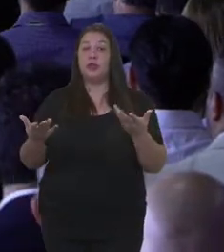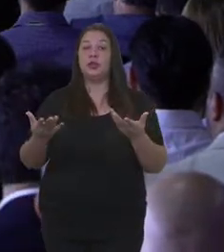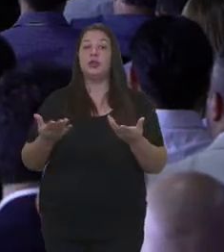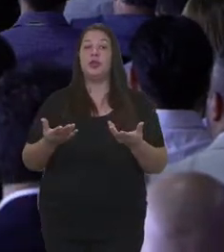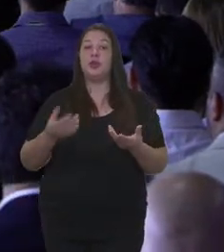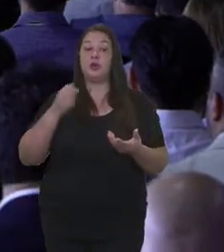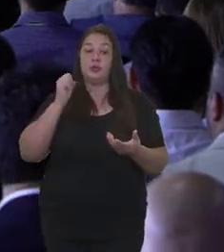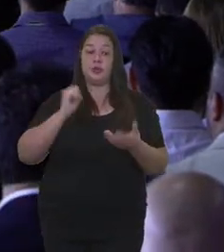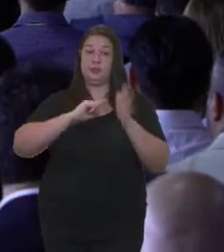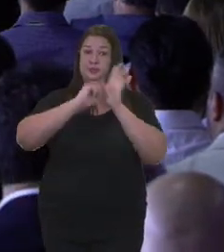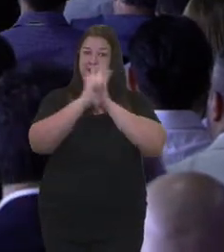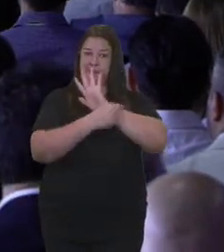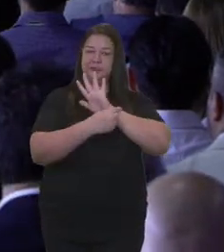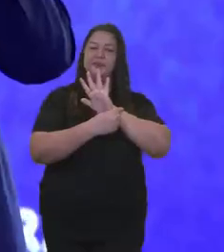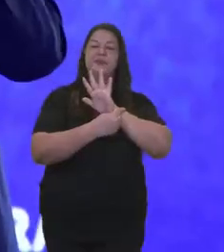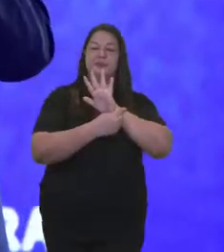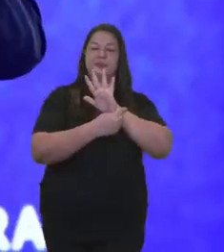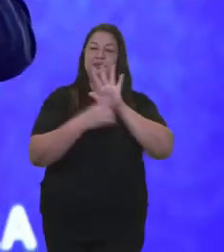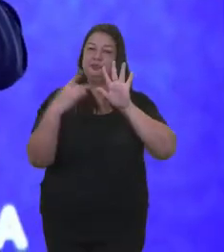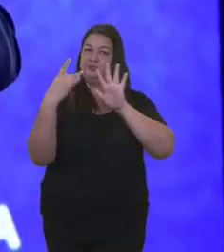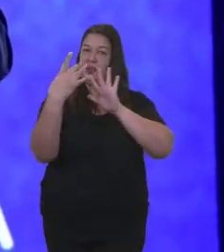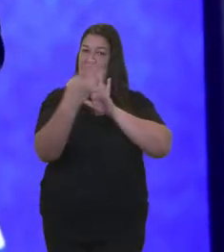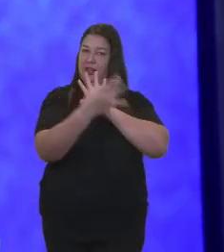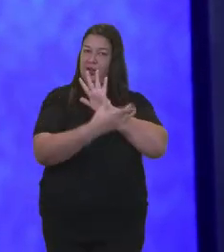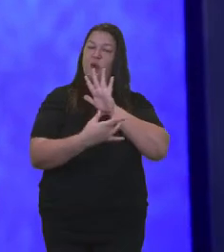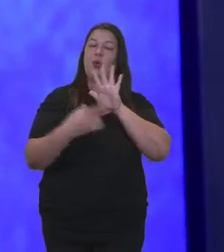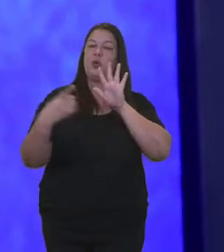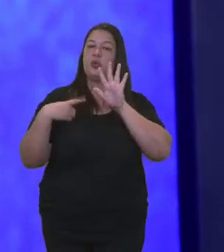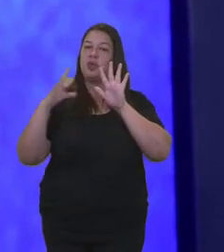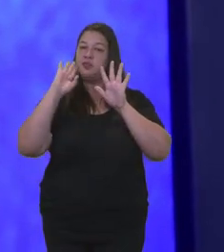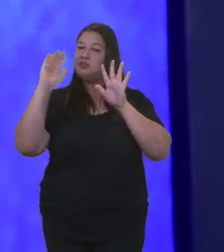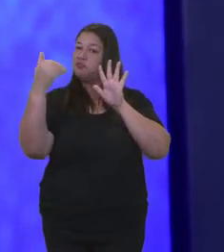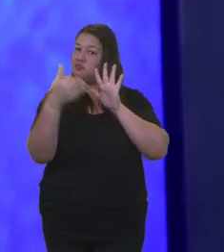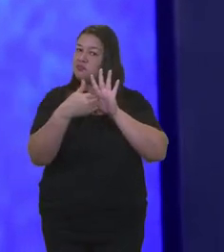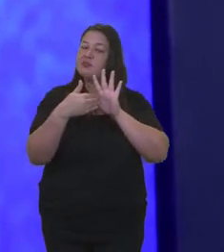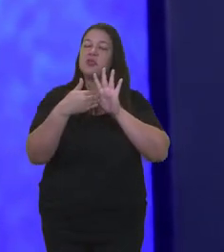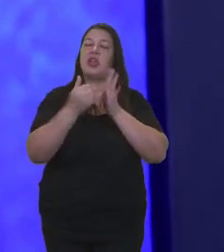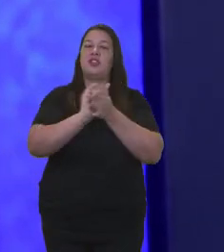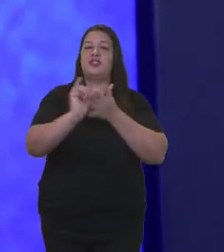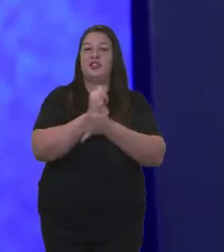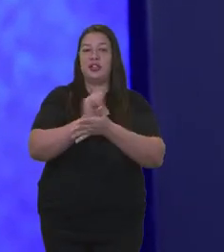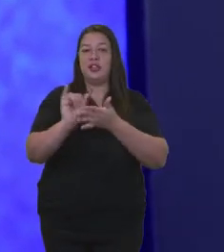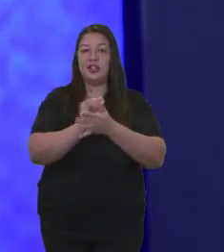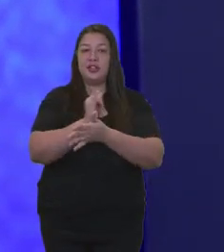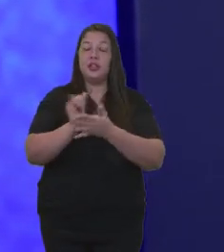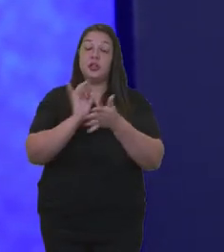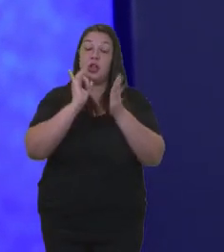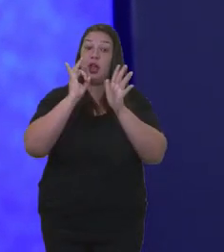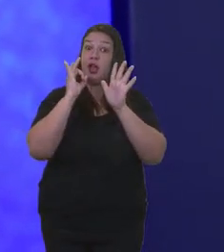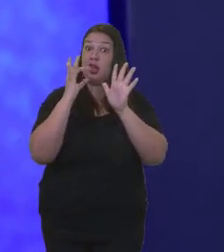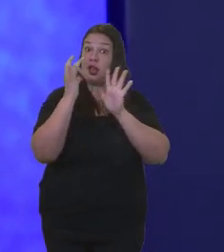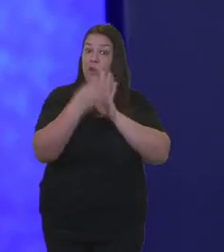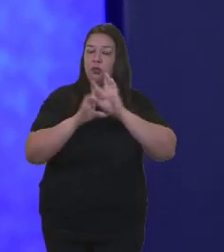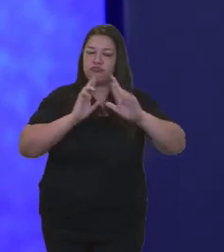us. So five fingers, five axes of our strategy. Each one of them